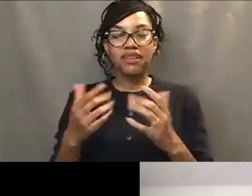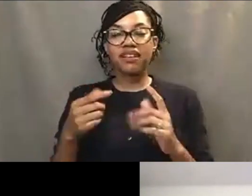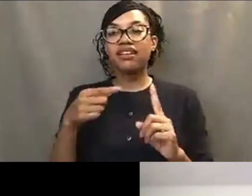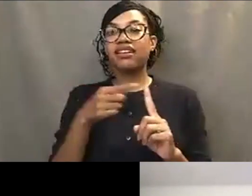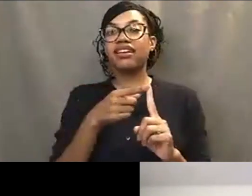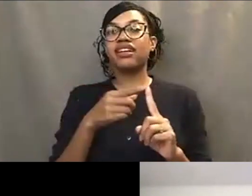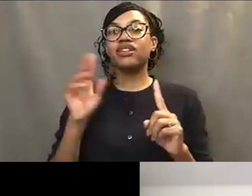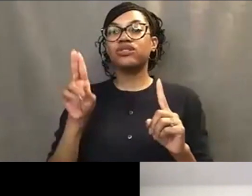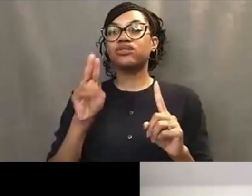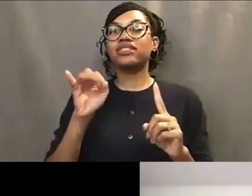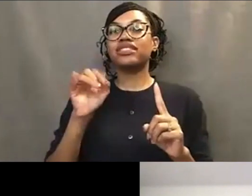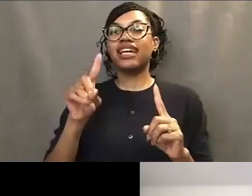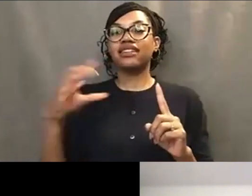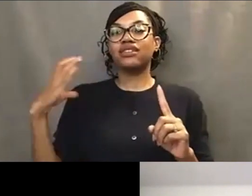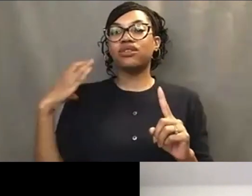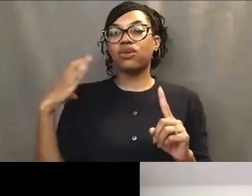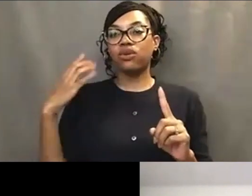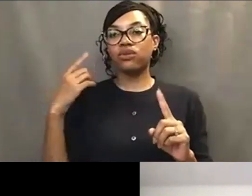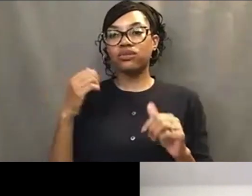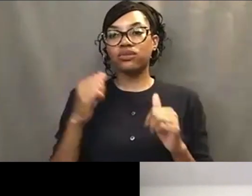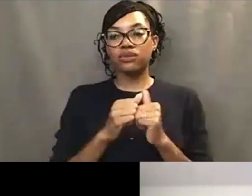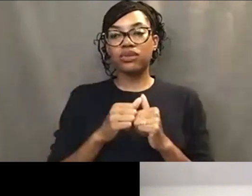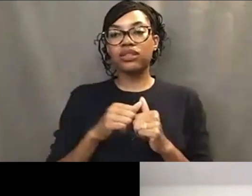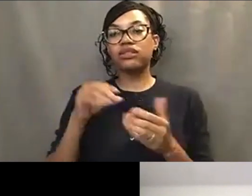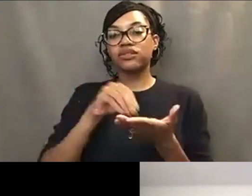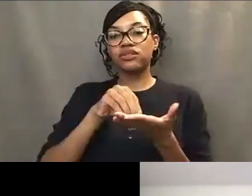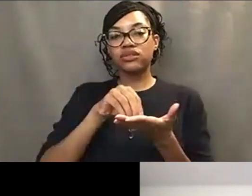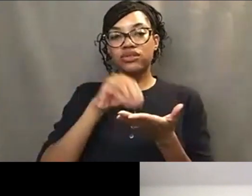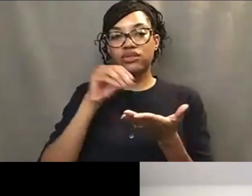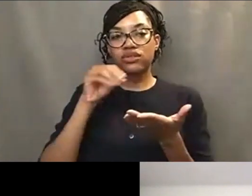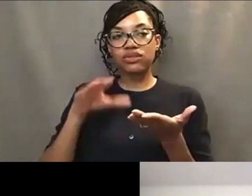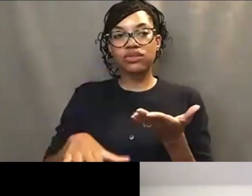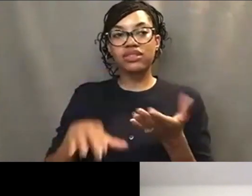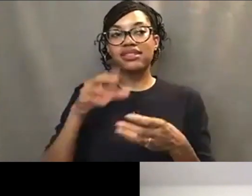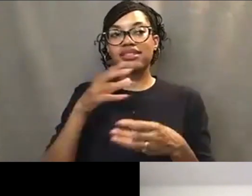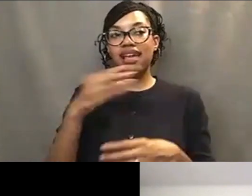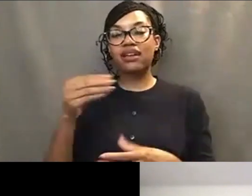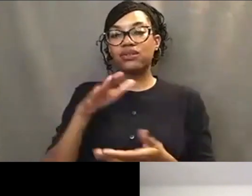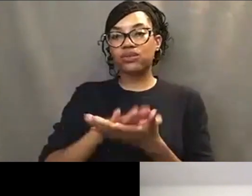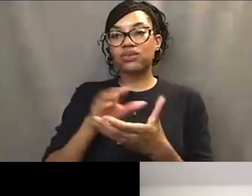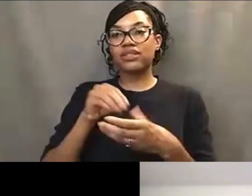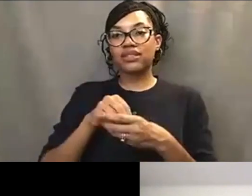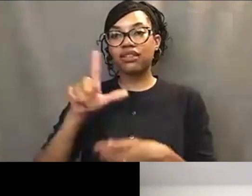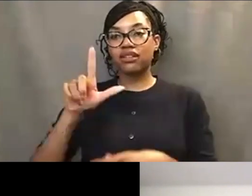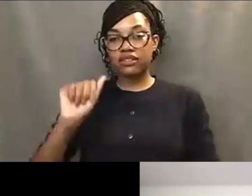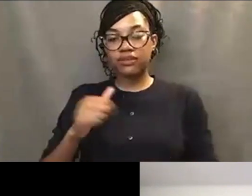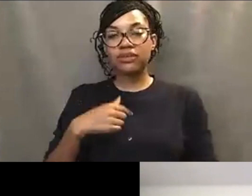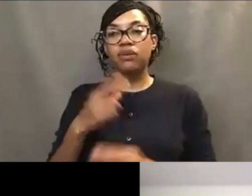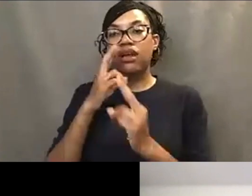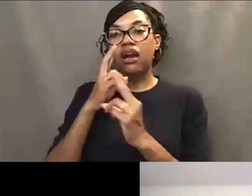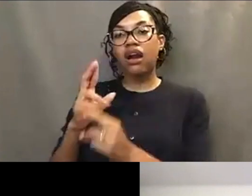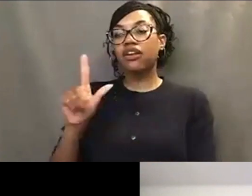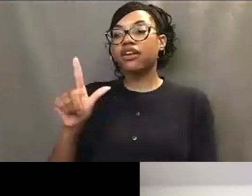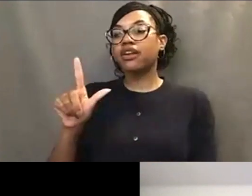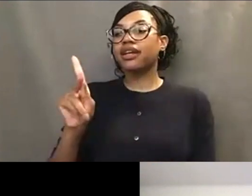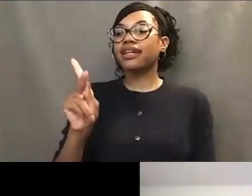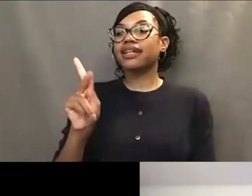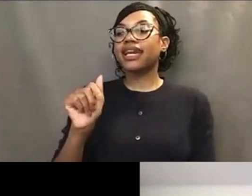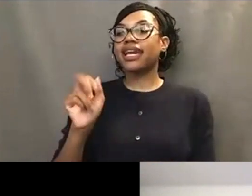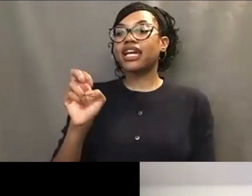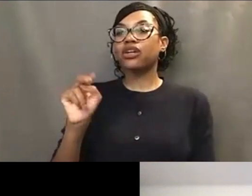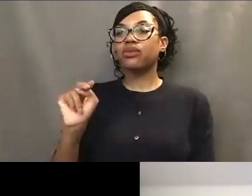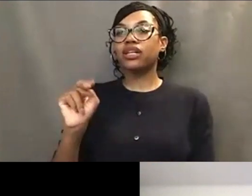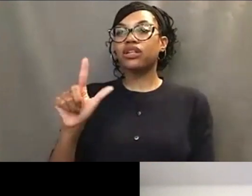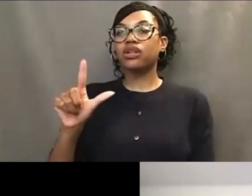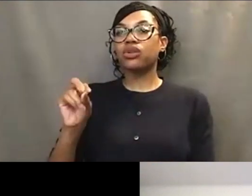And I want to start just by taking a quick minute to honor the late Karen Lewis, president of the Chicago Teachers Union, whose